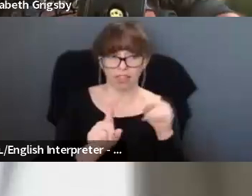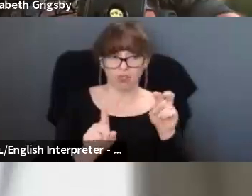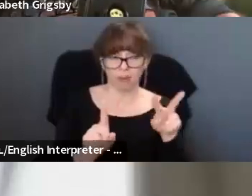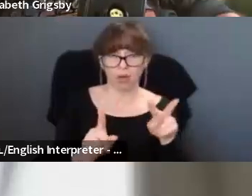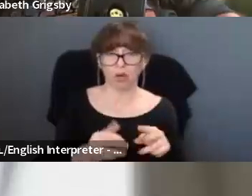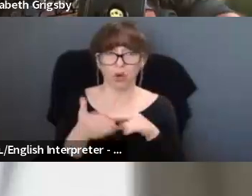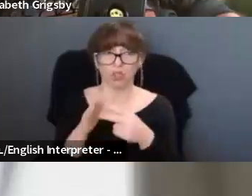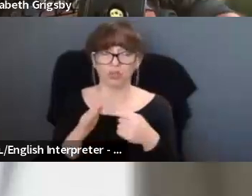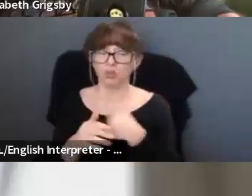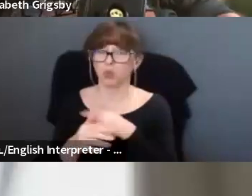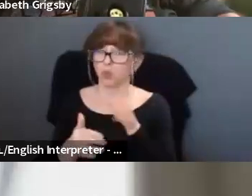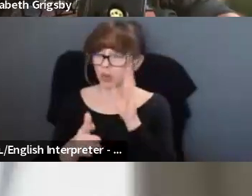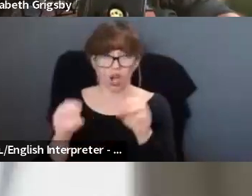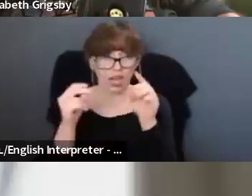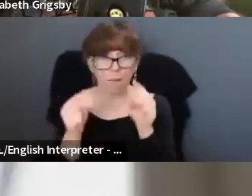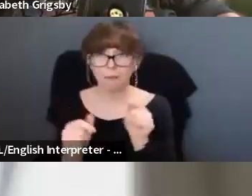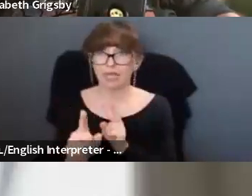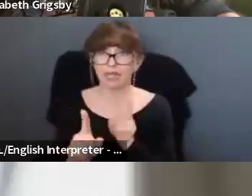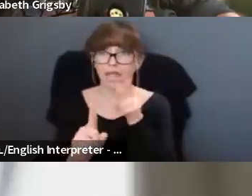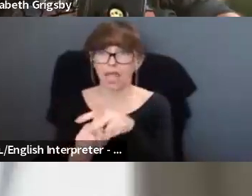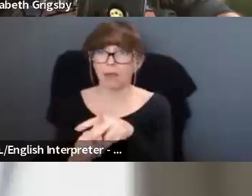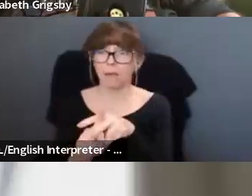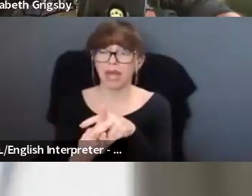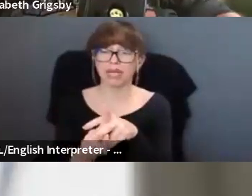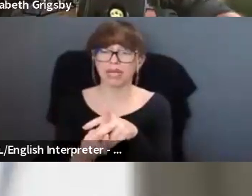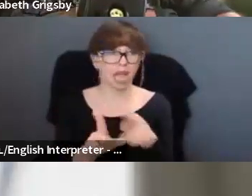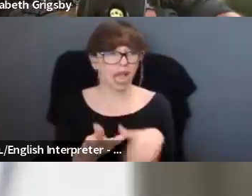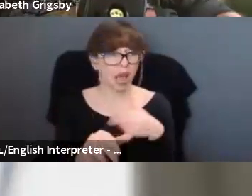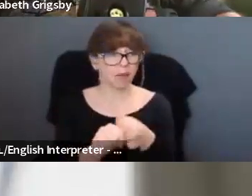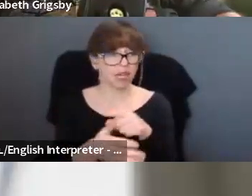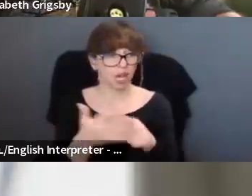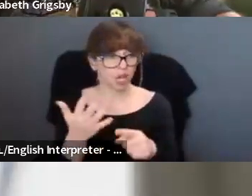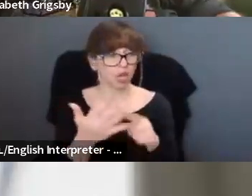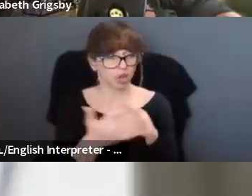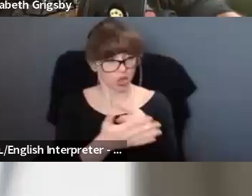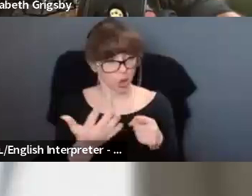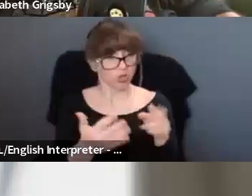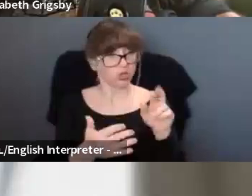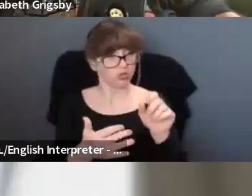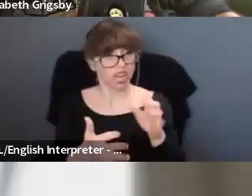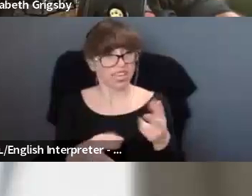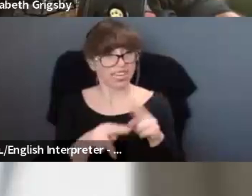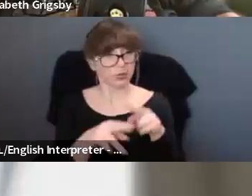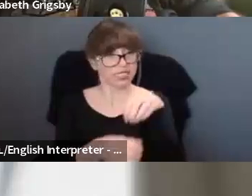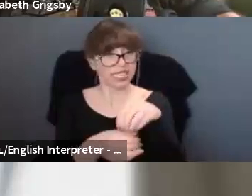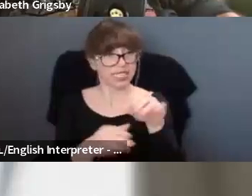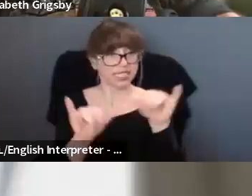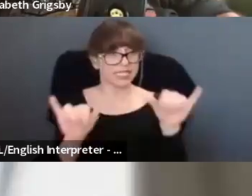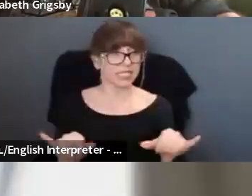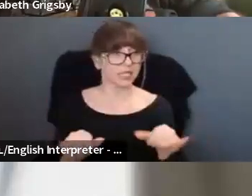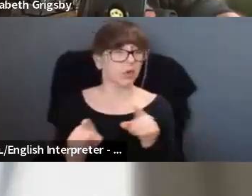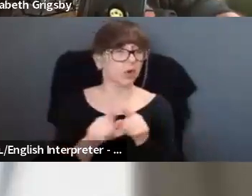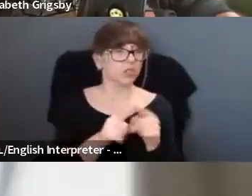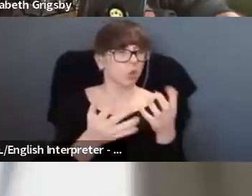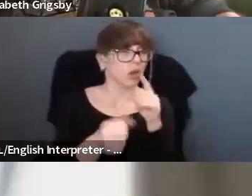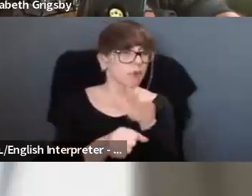begin immediately implementing and updating those rate increases within the system. We want to ensure that you get